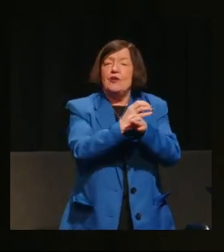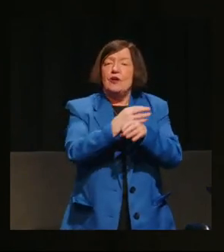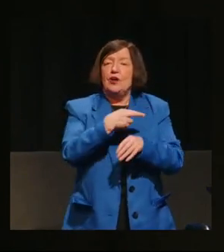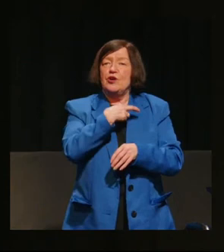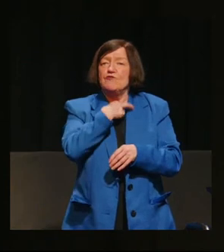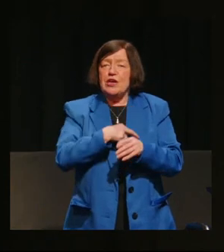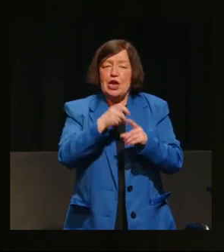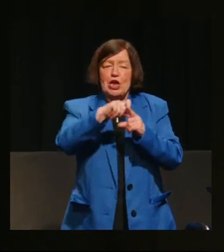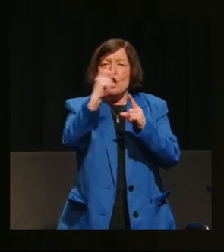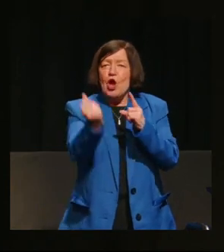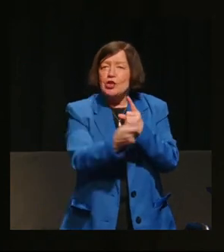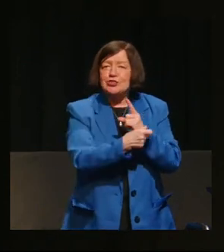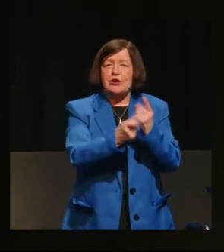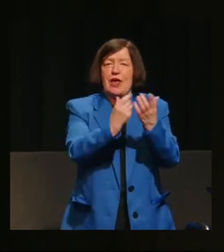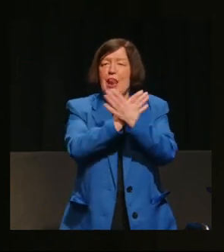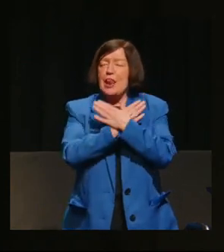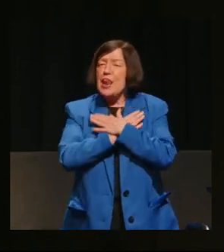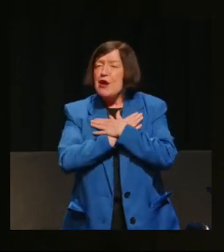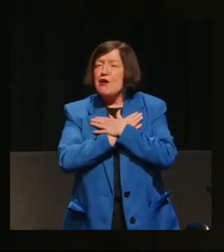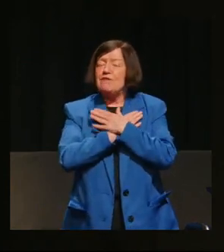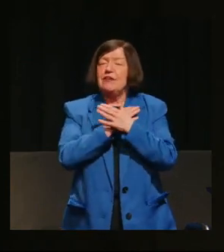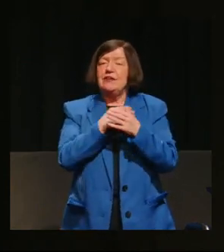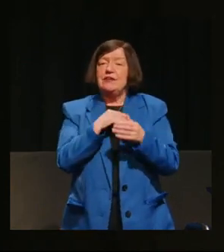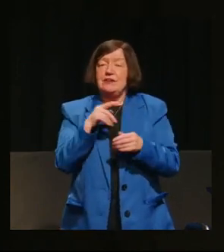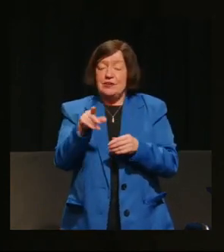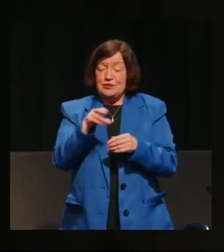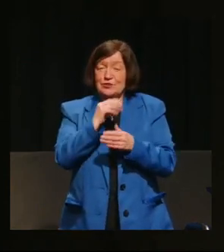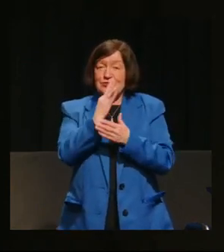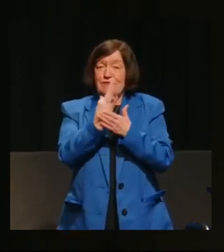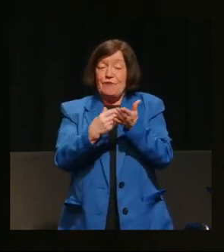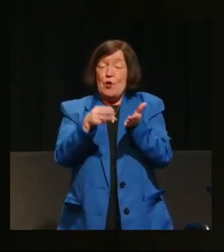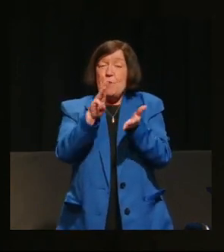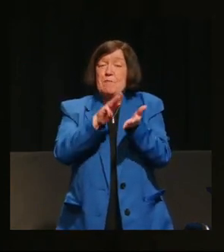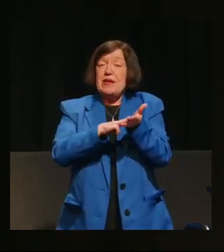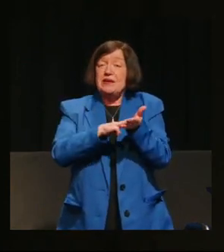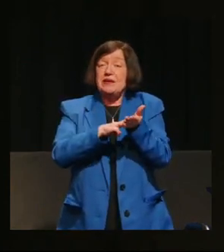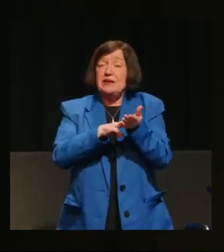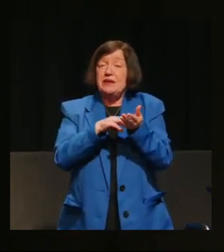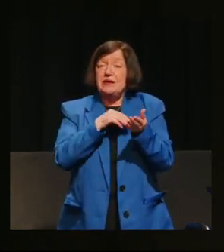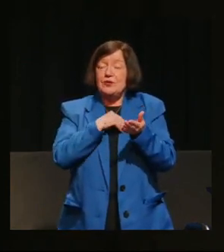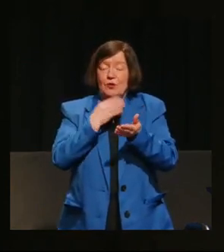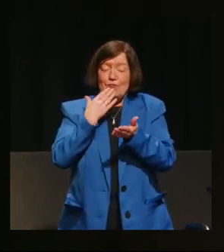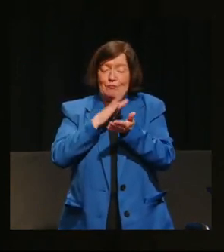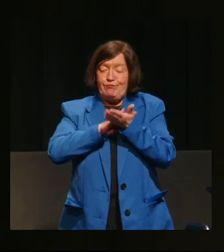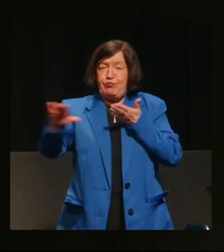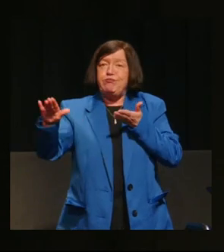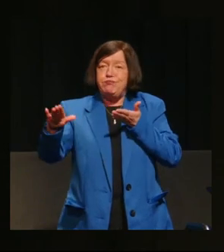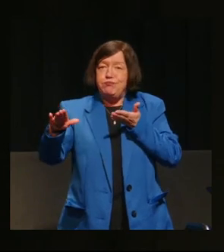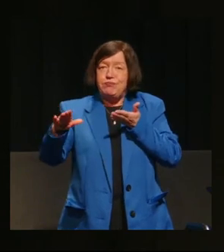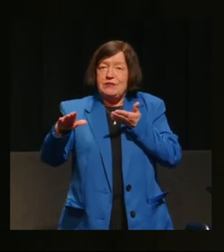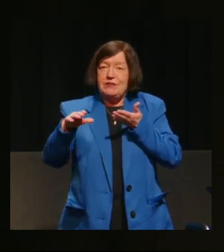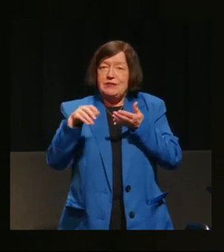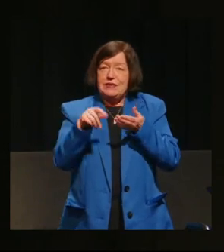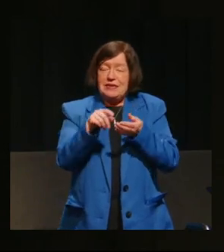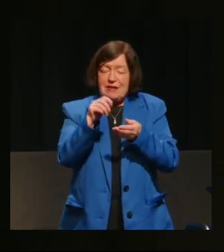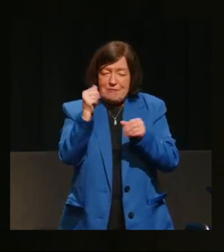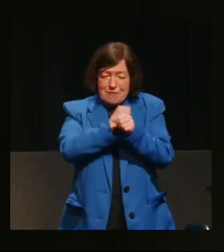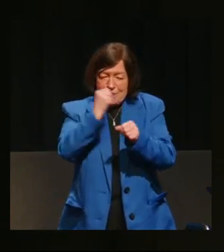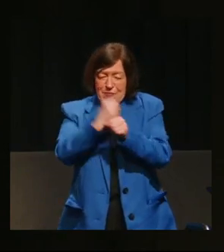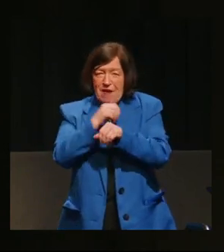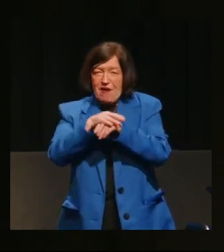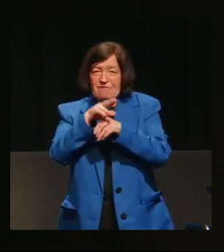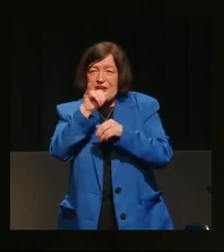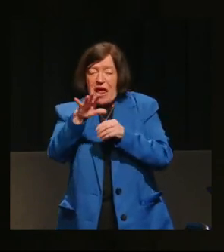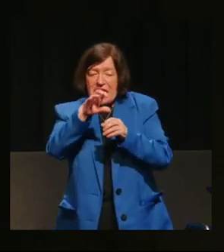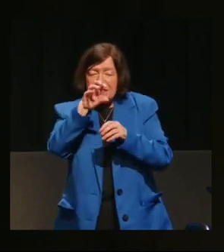richness in culture and love that took just a few minutes to wipe out. The scratch marks of